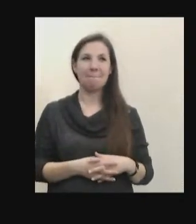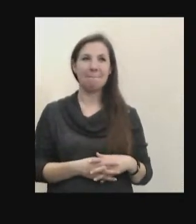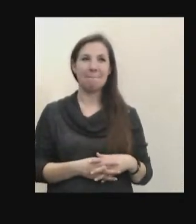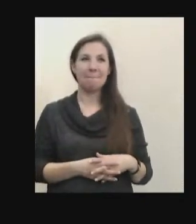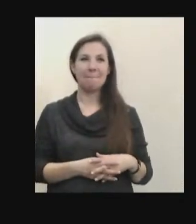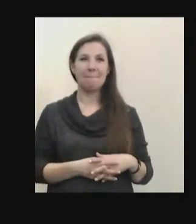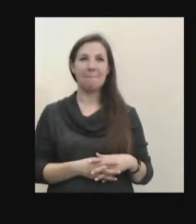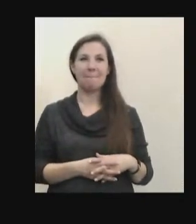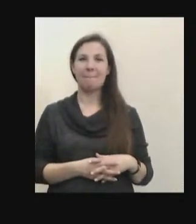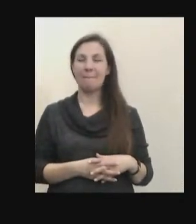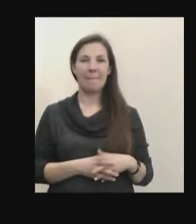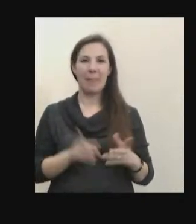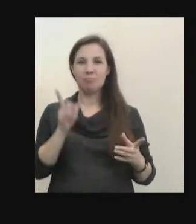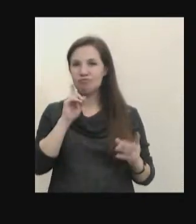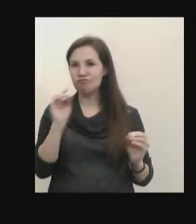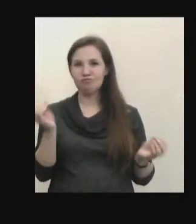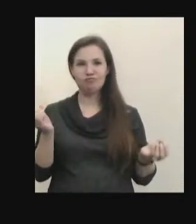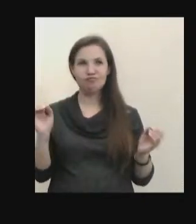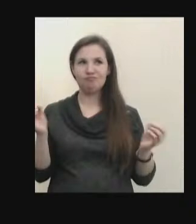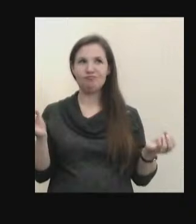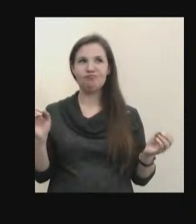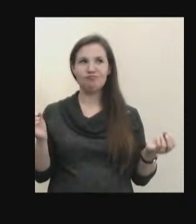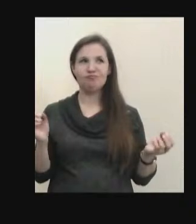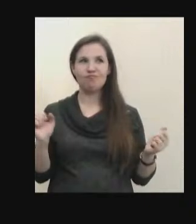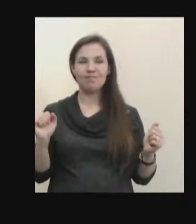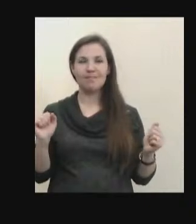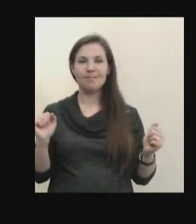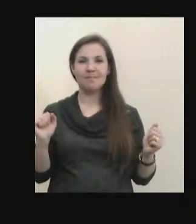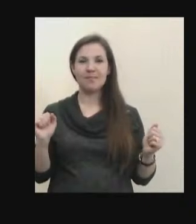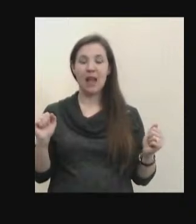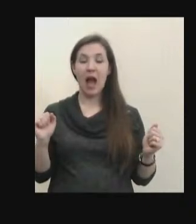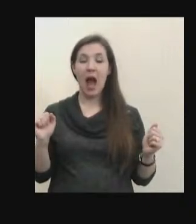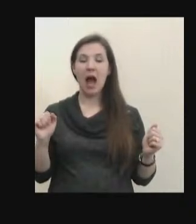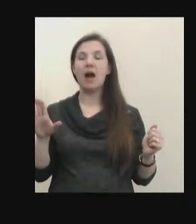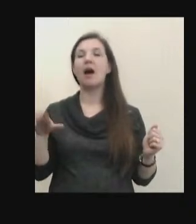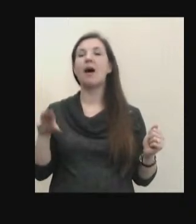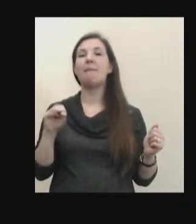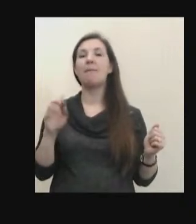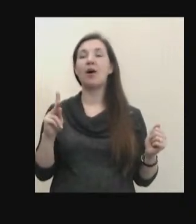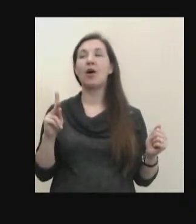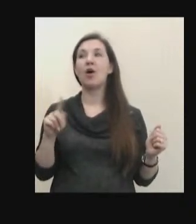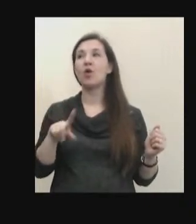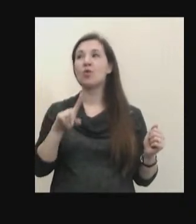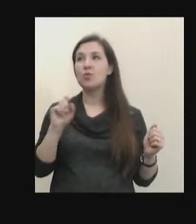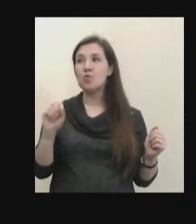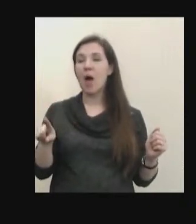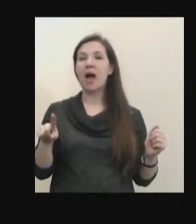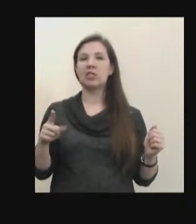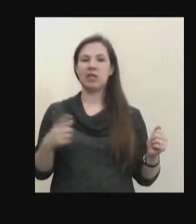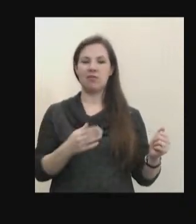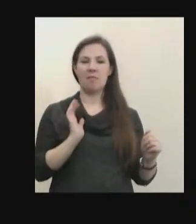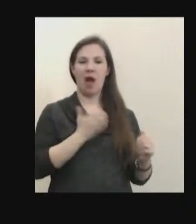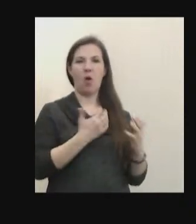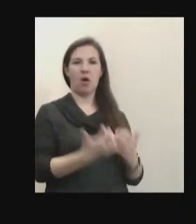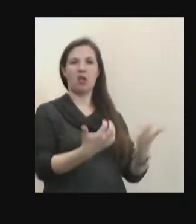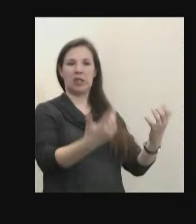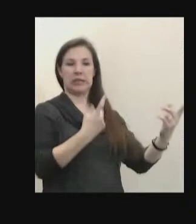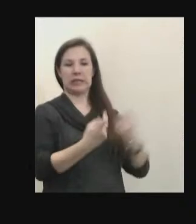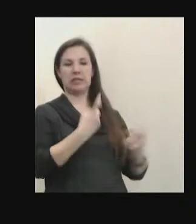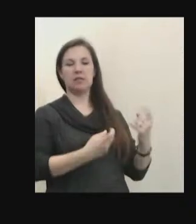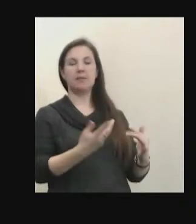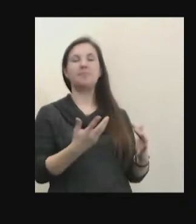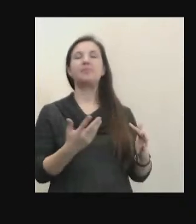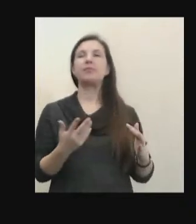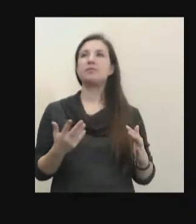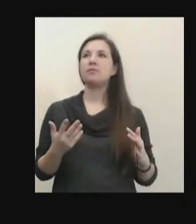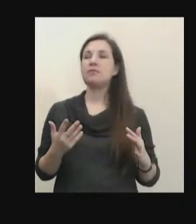You're not coming through. All right, Mark, a question that we've been getting from our audience has been,